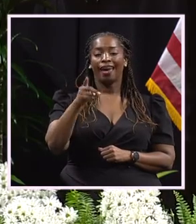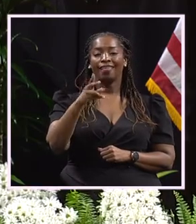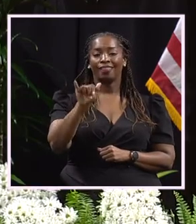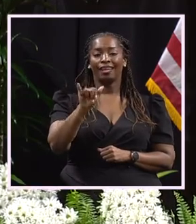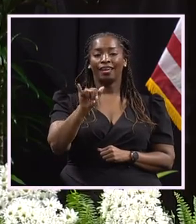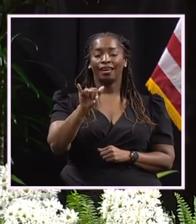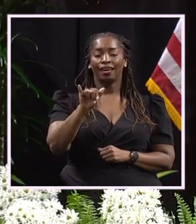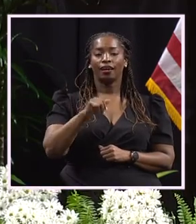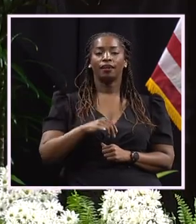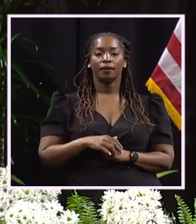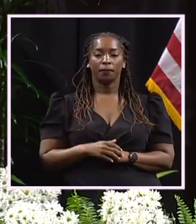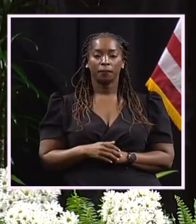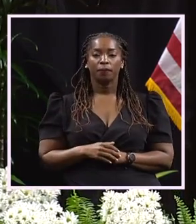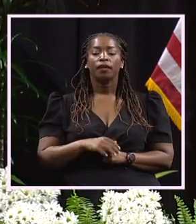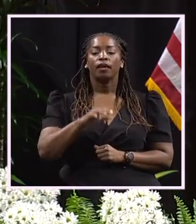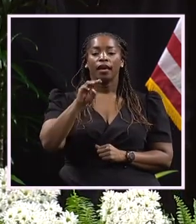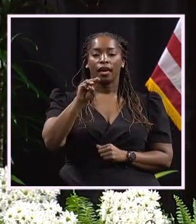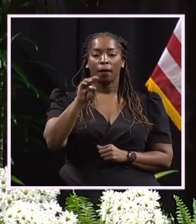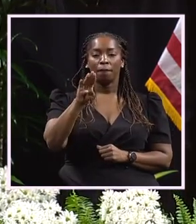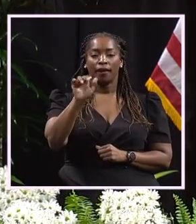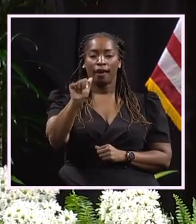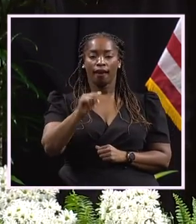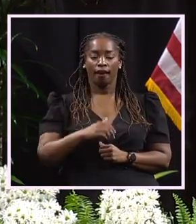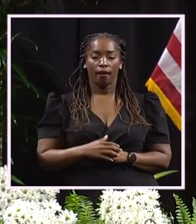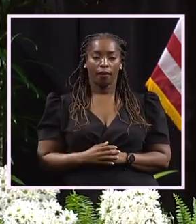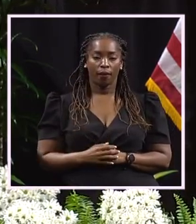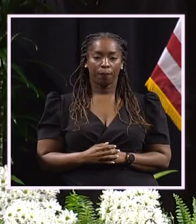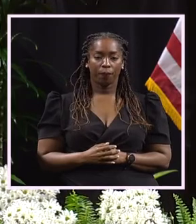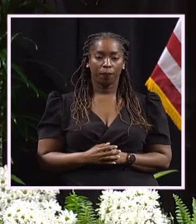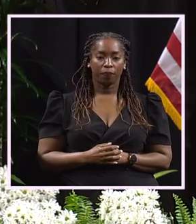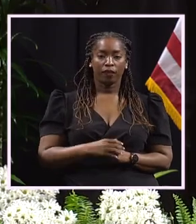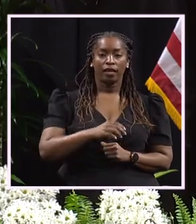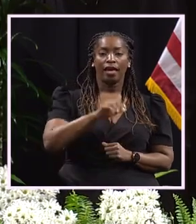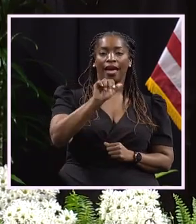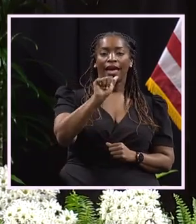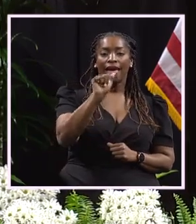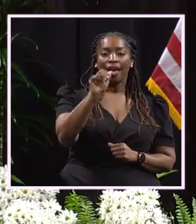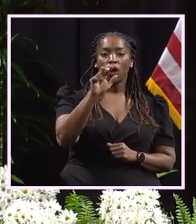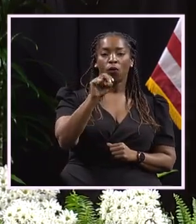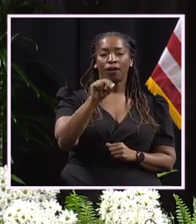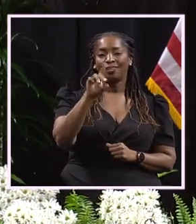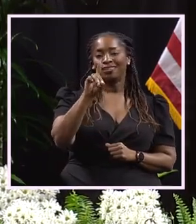Dinglazen, MBA, Aaron De La Garza,